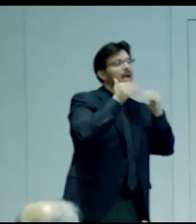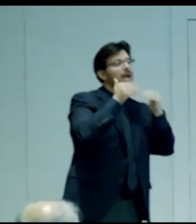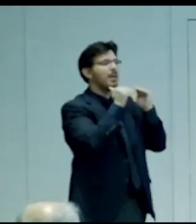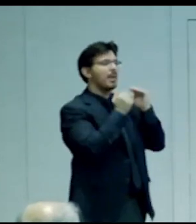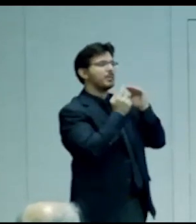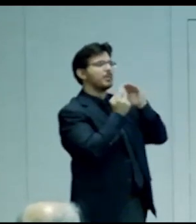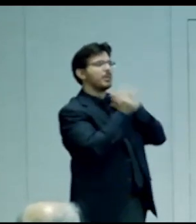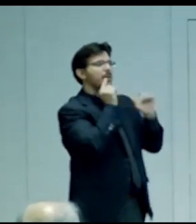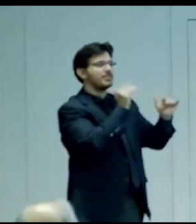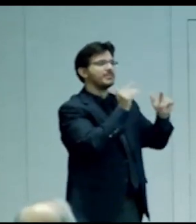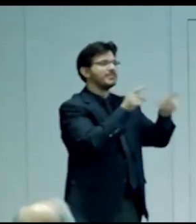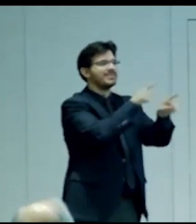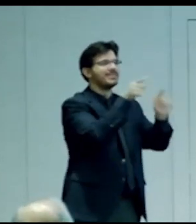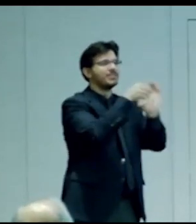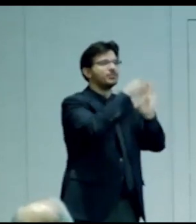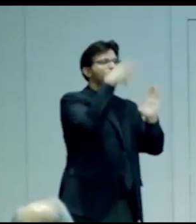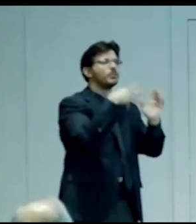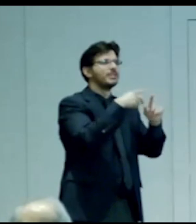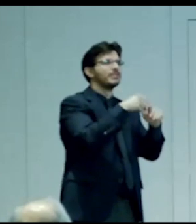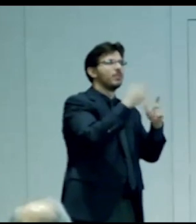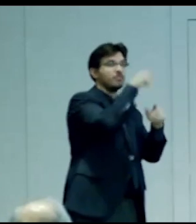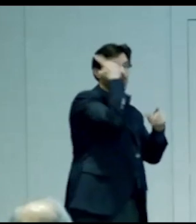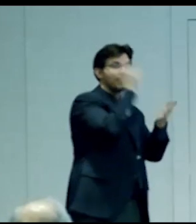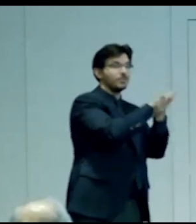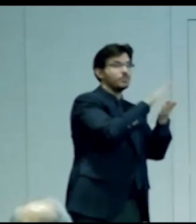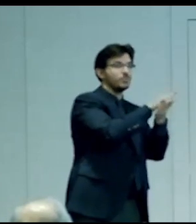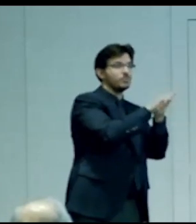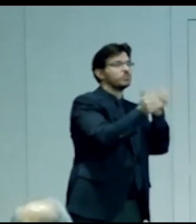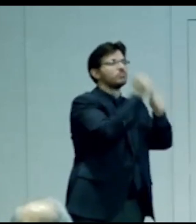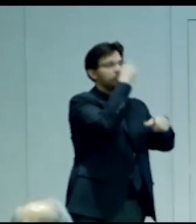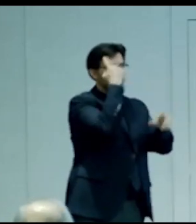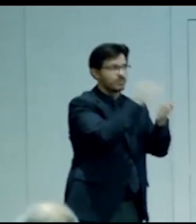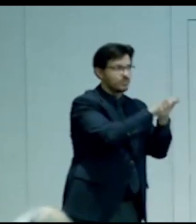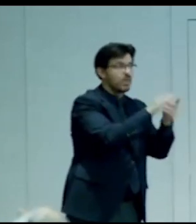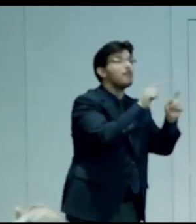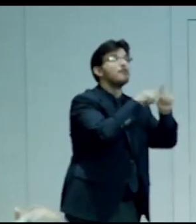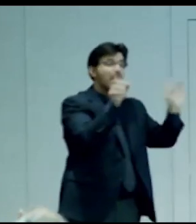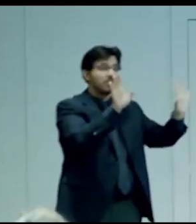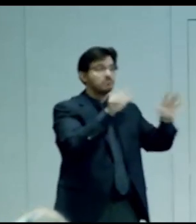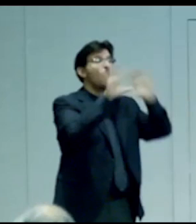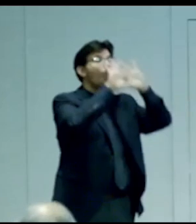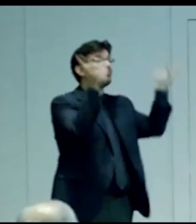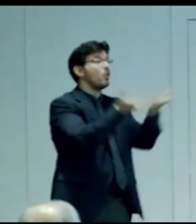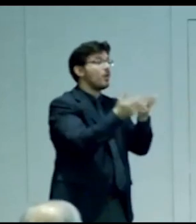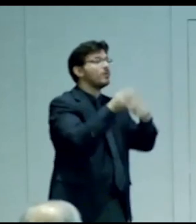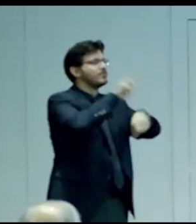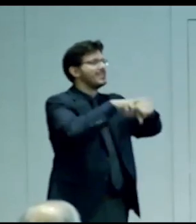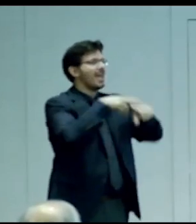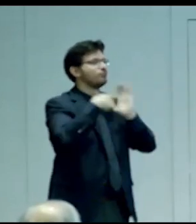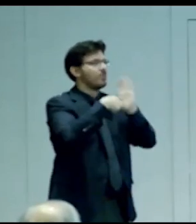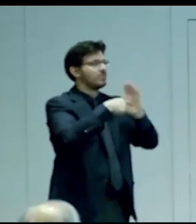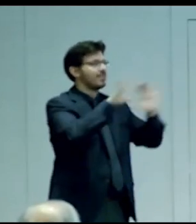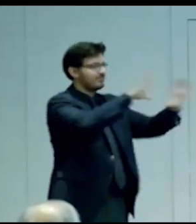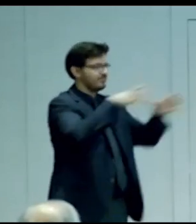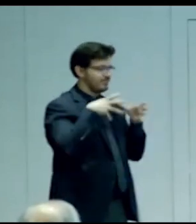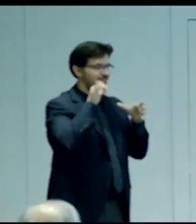from predominantly black schools, but it is a believable nationally representative sample. And